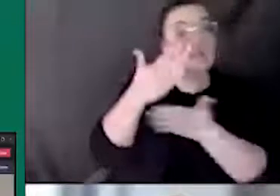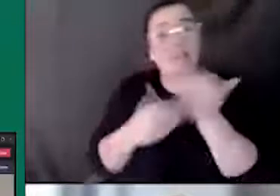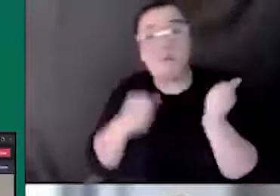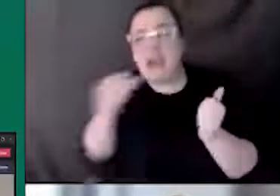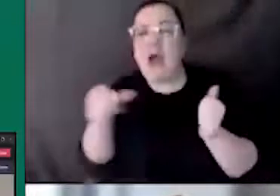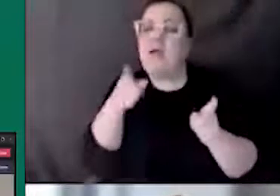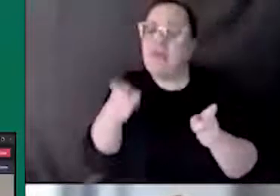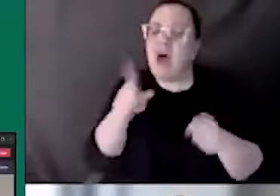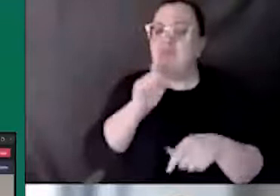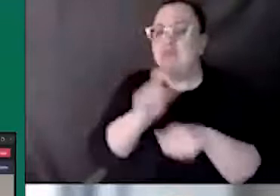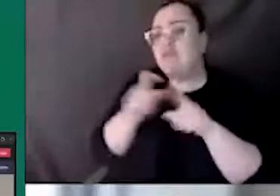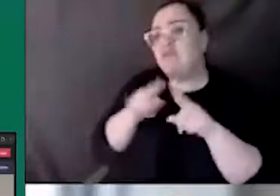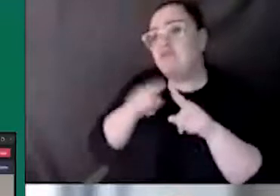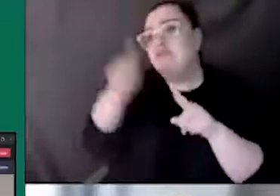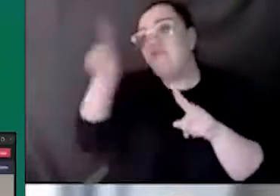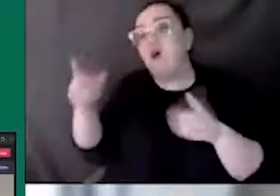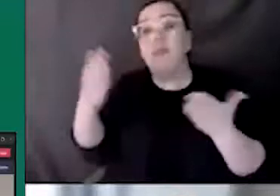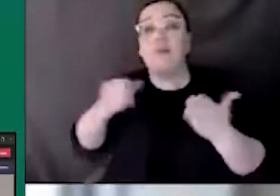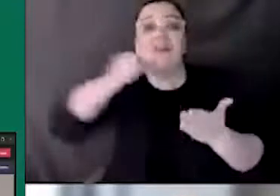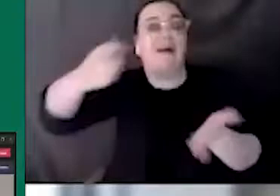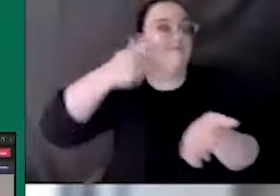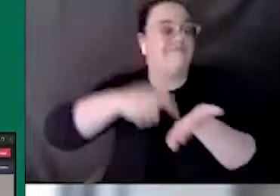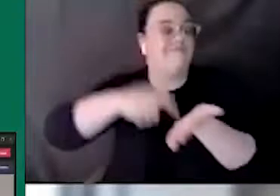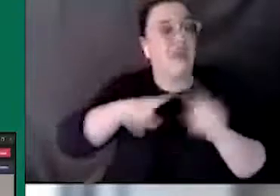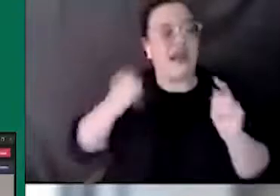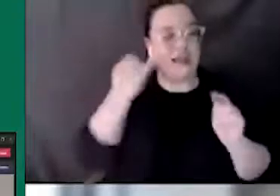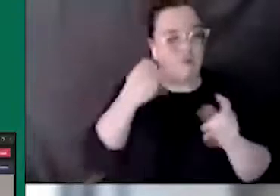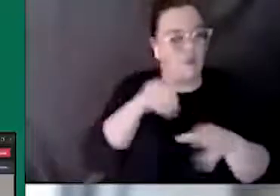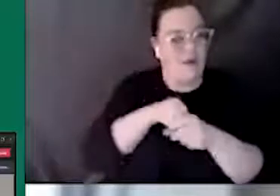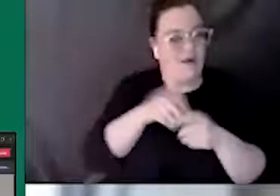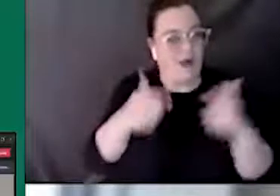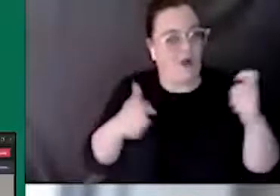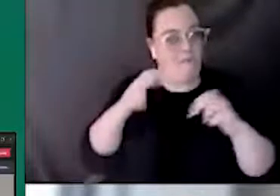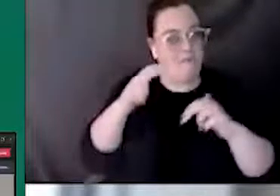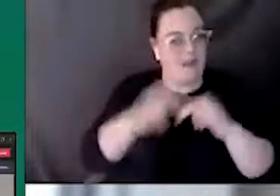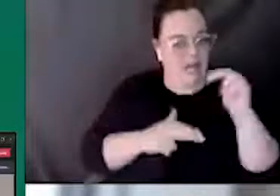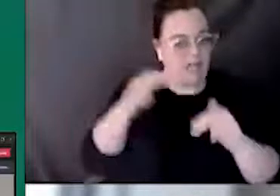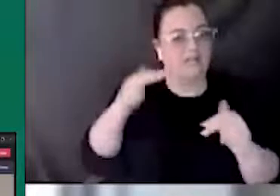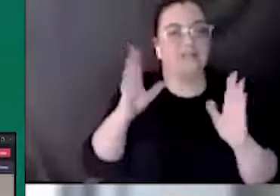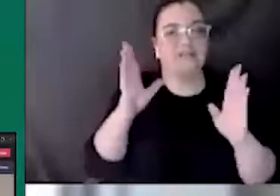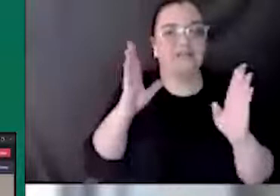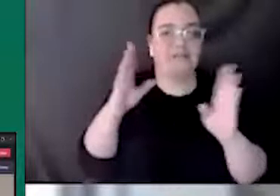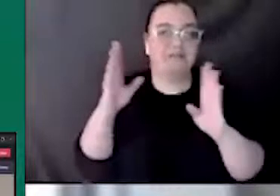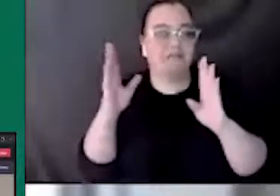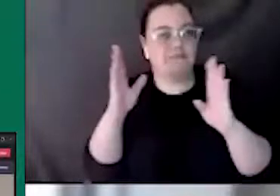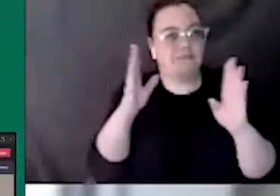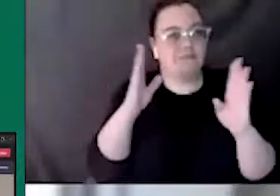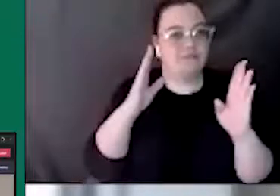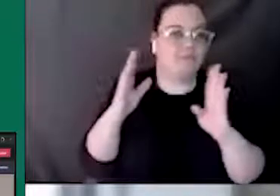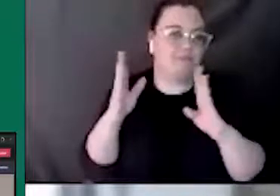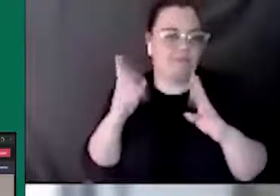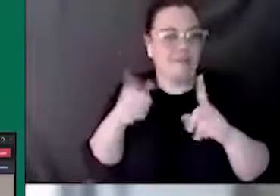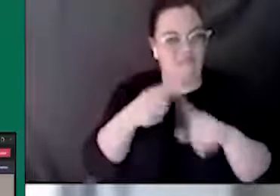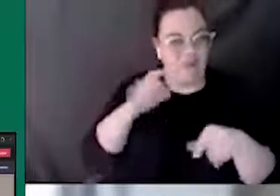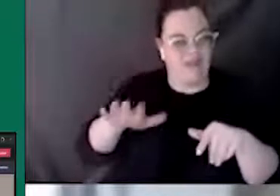so most people didn't notice the rattling, but if you were in larger buildings, they swayed quite a bit in the distant waves from that